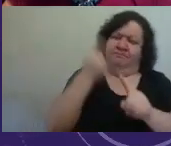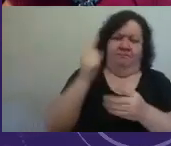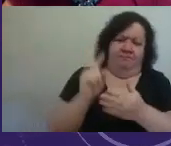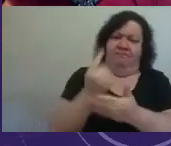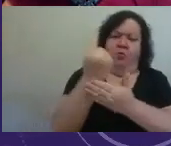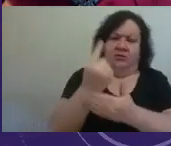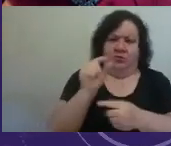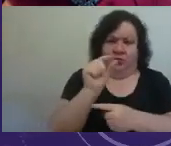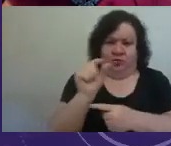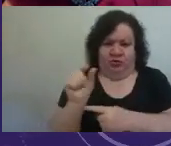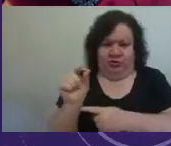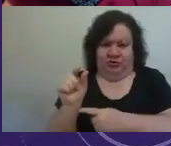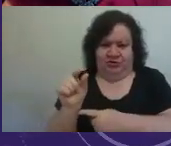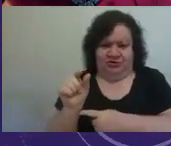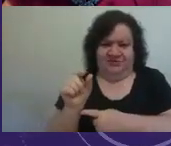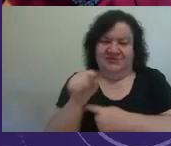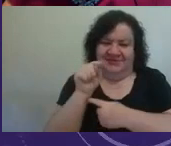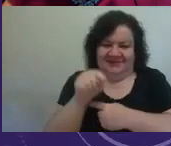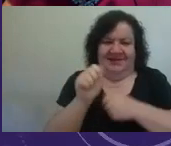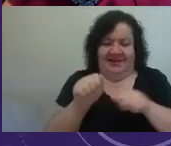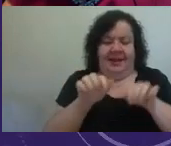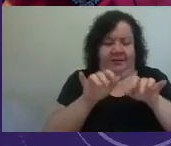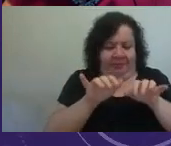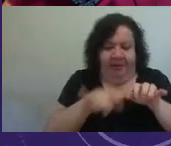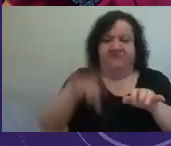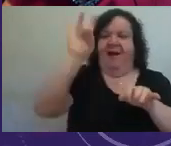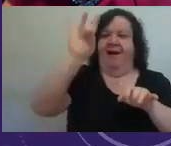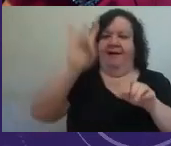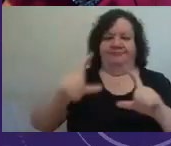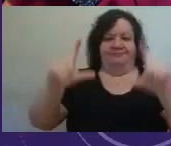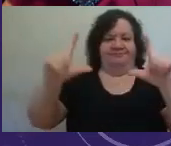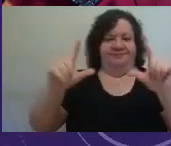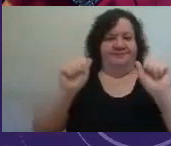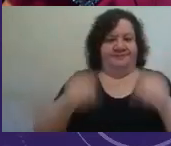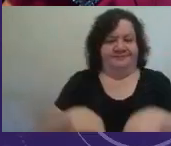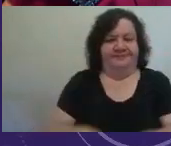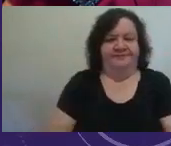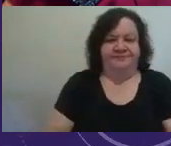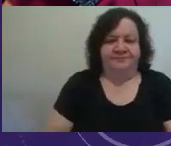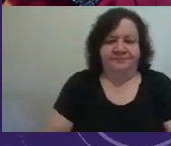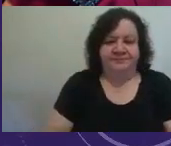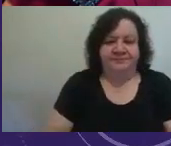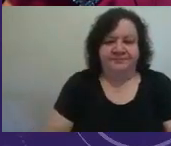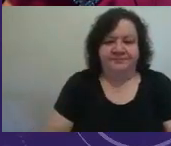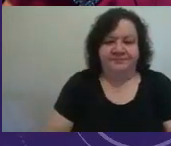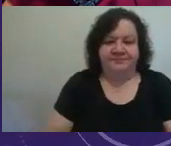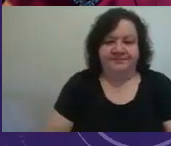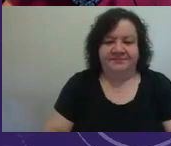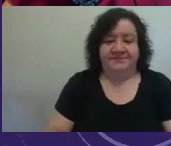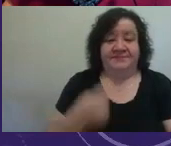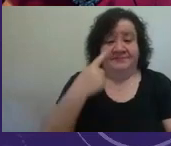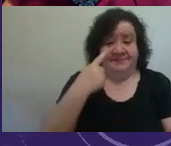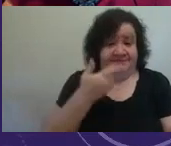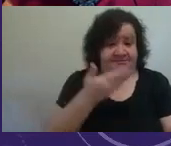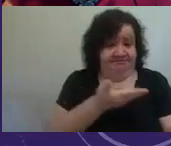for this photo that shows Disability Rights Fund standing in a circle with Global Advisory Panel